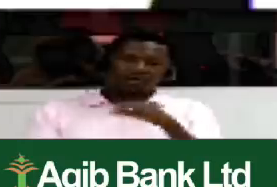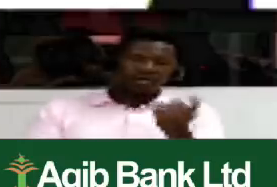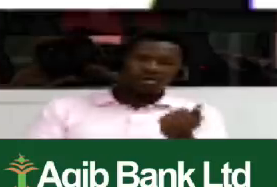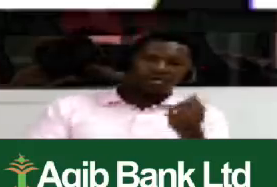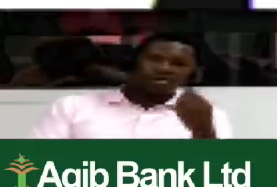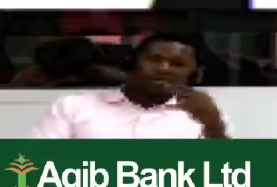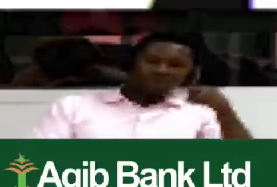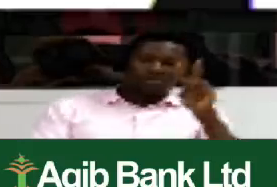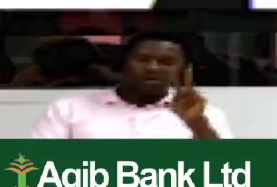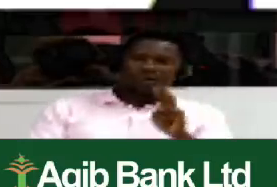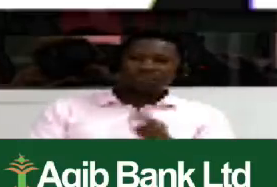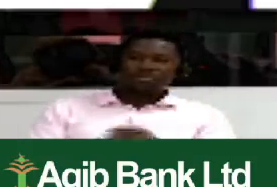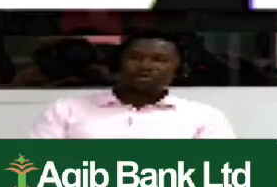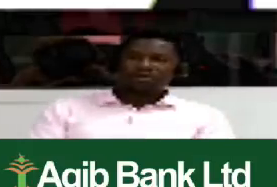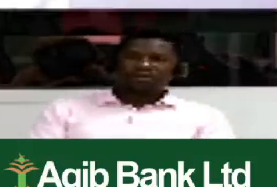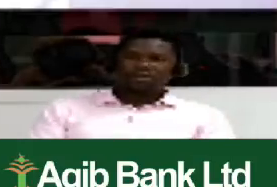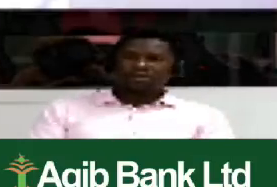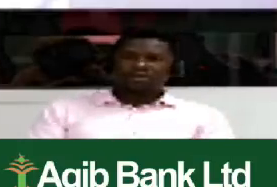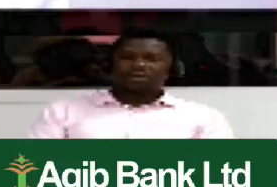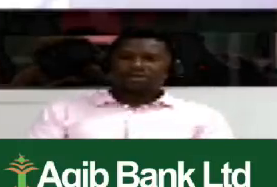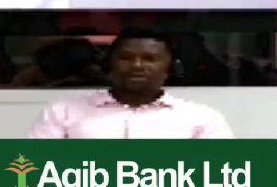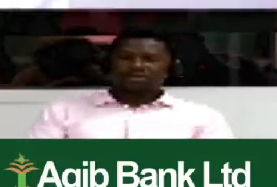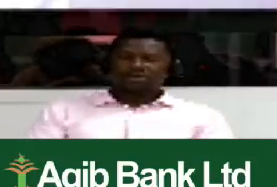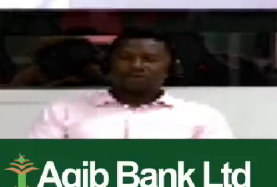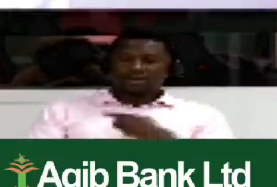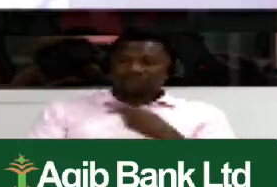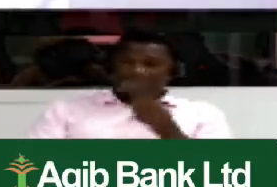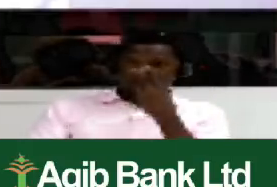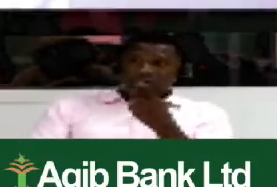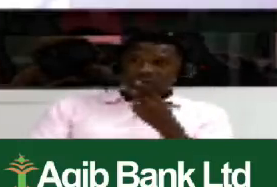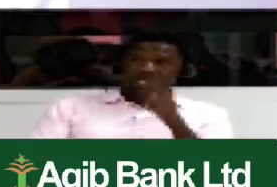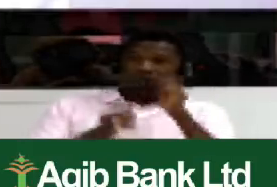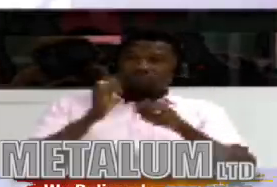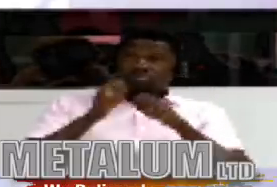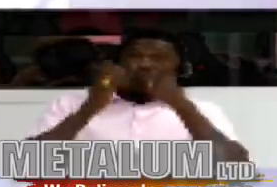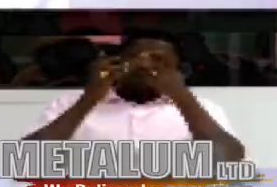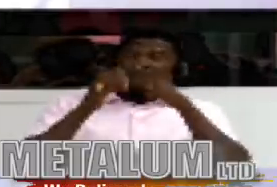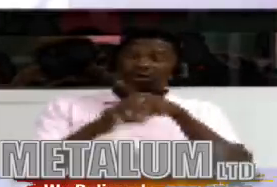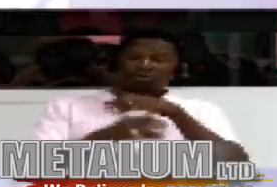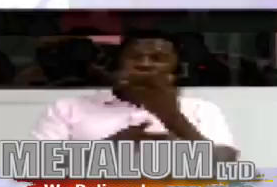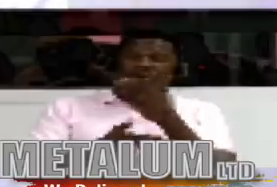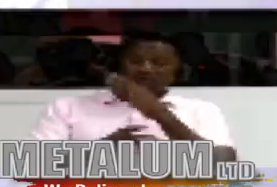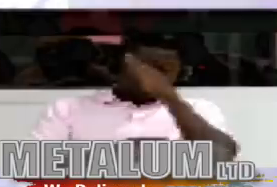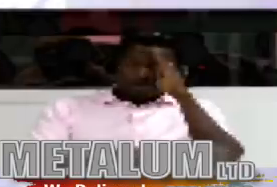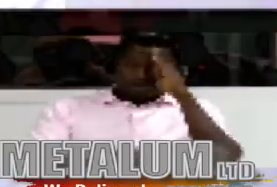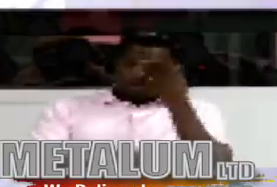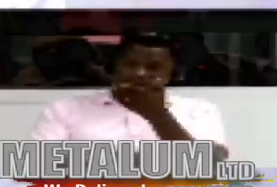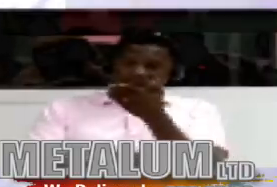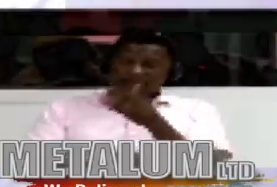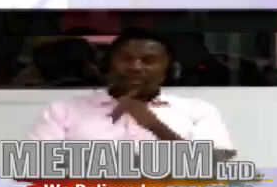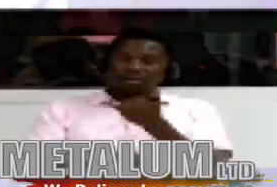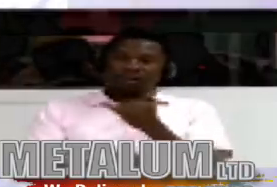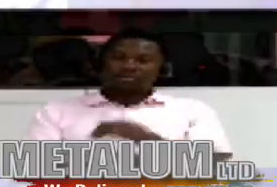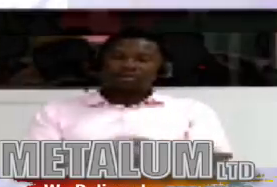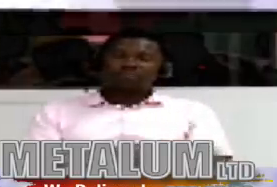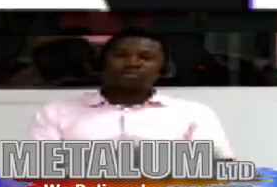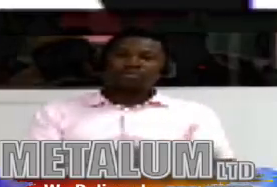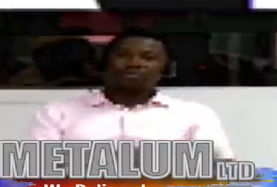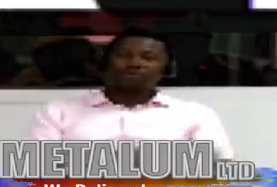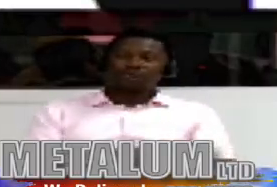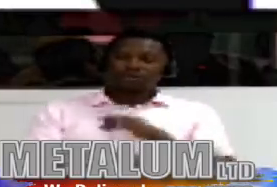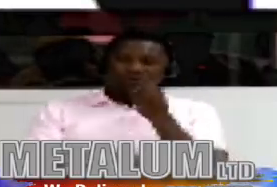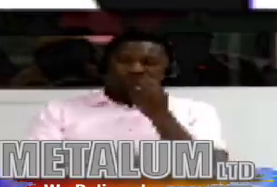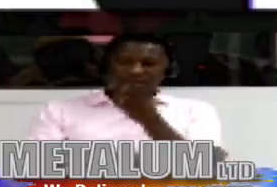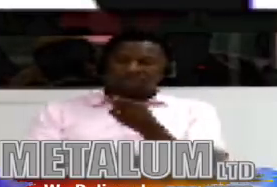this was in the area of Brikama. Mm? The smoke that you saw, it was in Brikama. It was in Brikama, yes. It was in Brikama. You said you